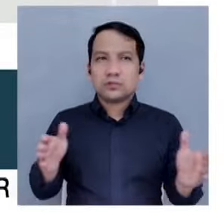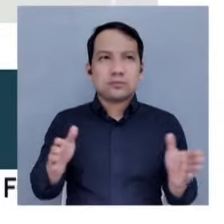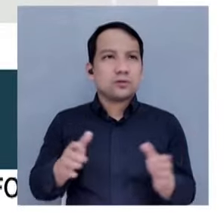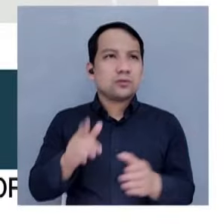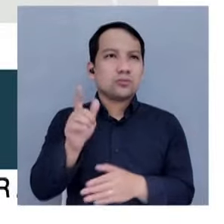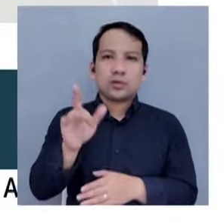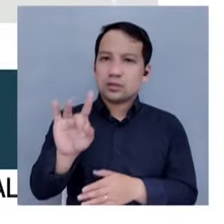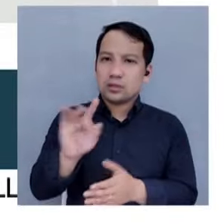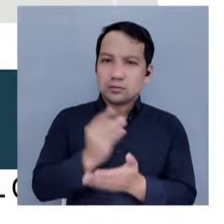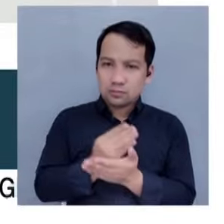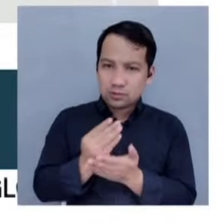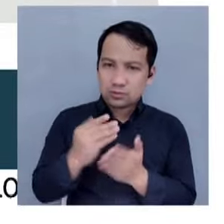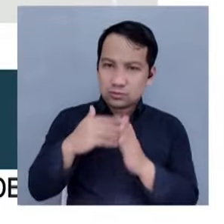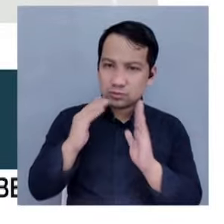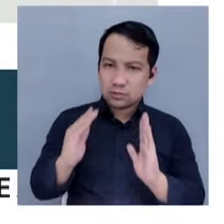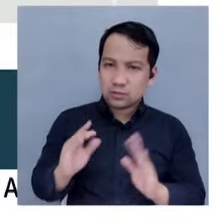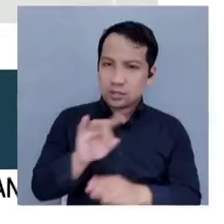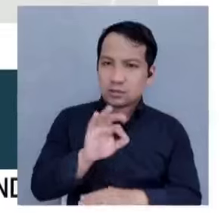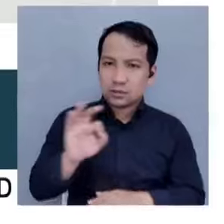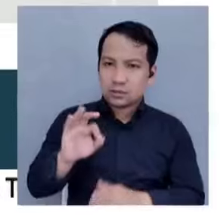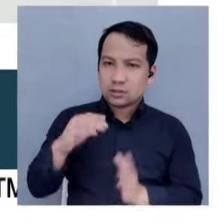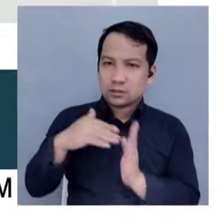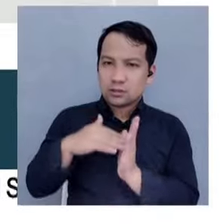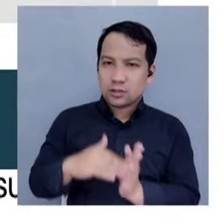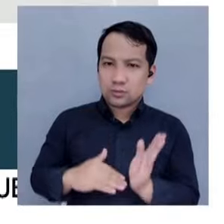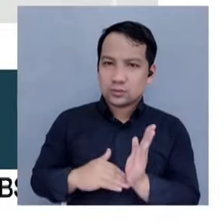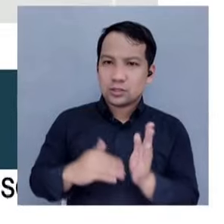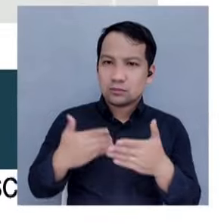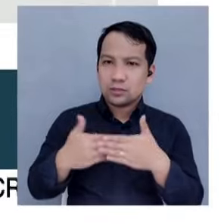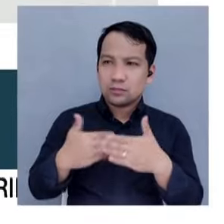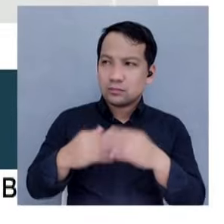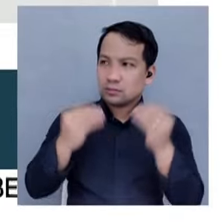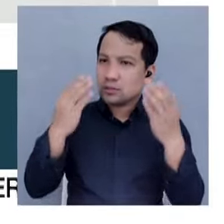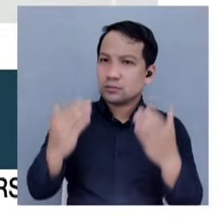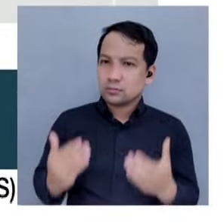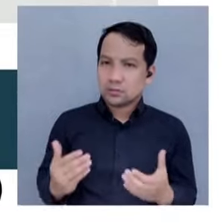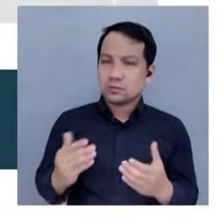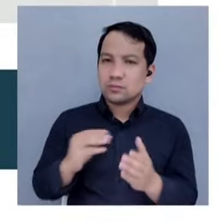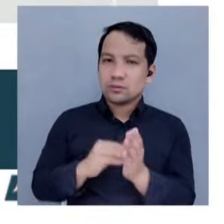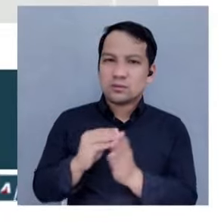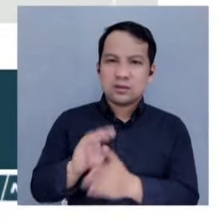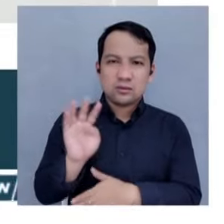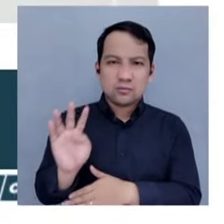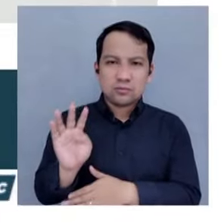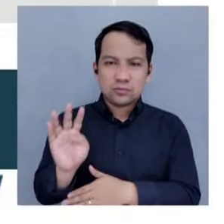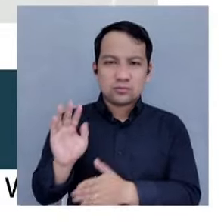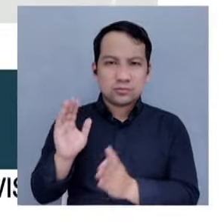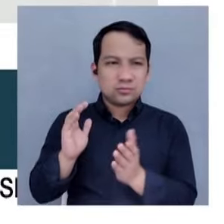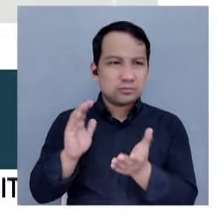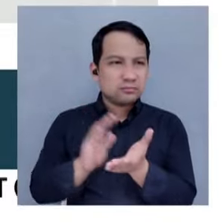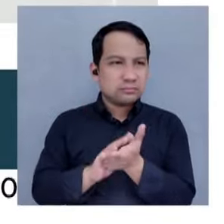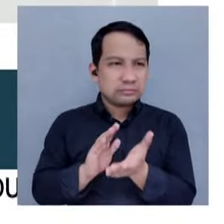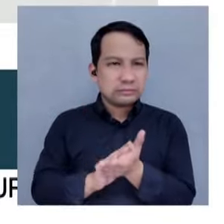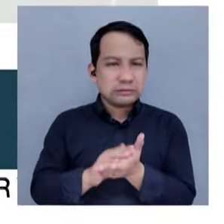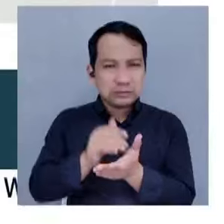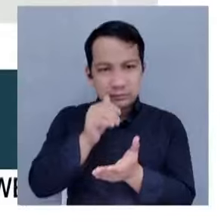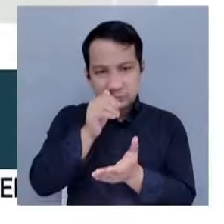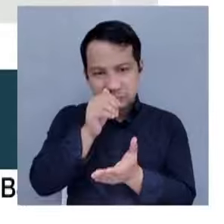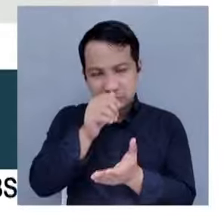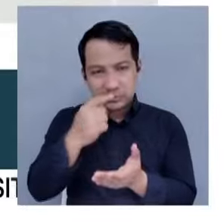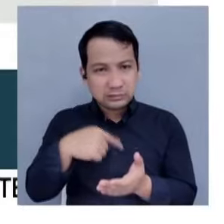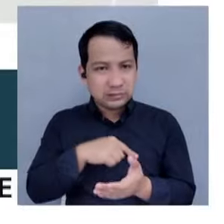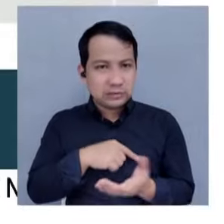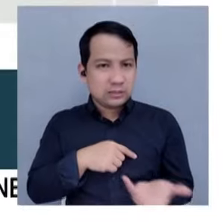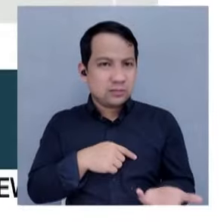students, 900,000, close to a million teachers, and then 40,000 schools. So parang kung